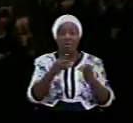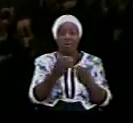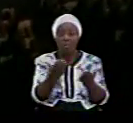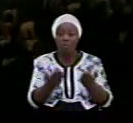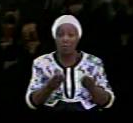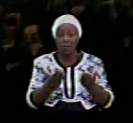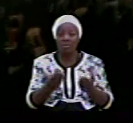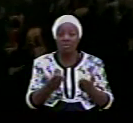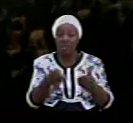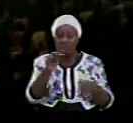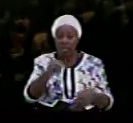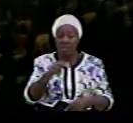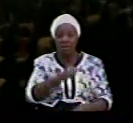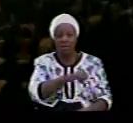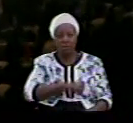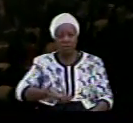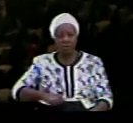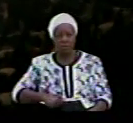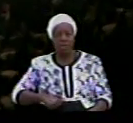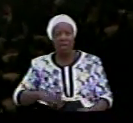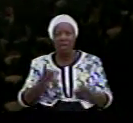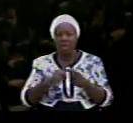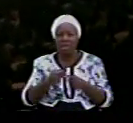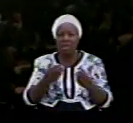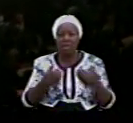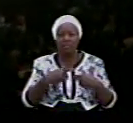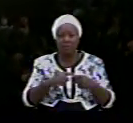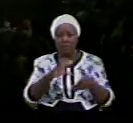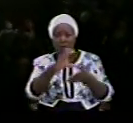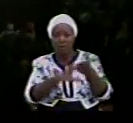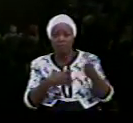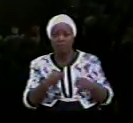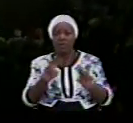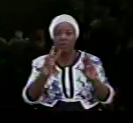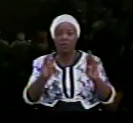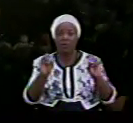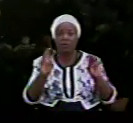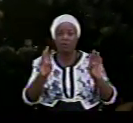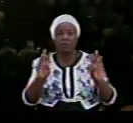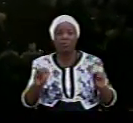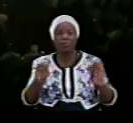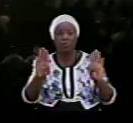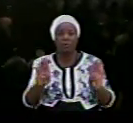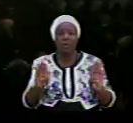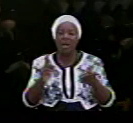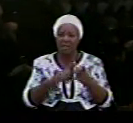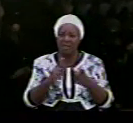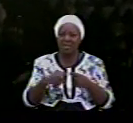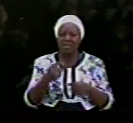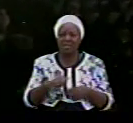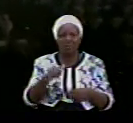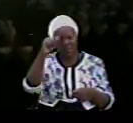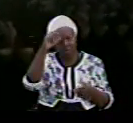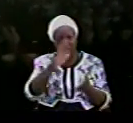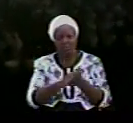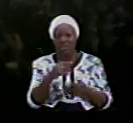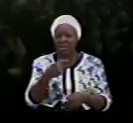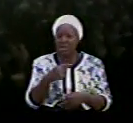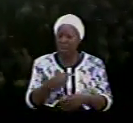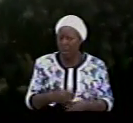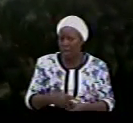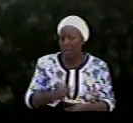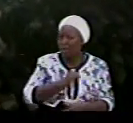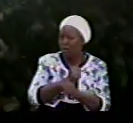operation, and they had to remove the womb. And the husband said, I love you, child or no